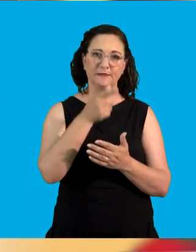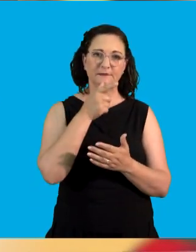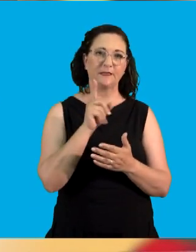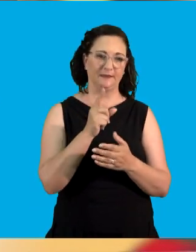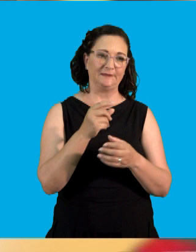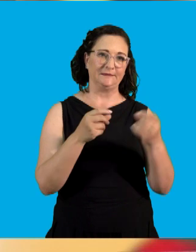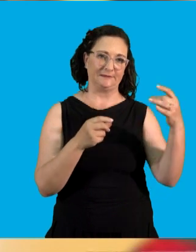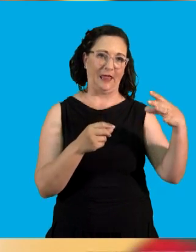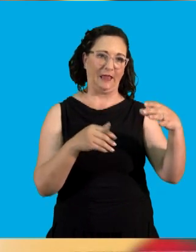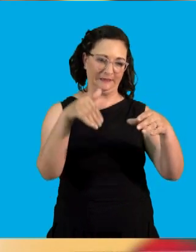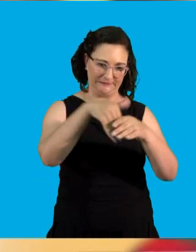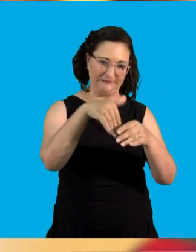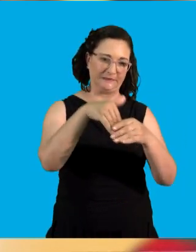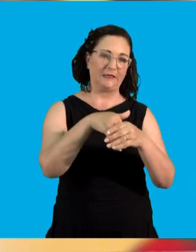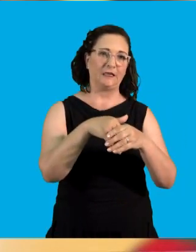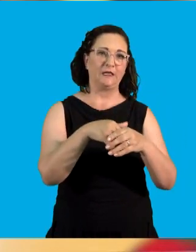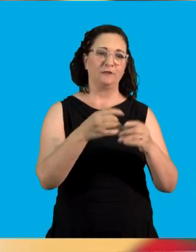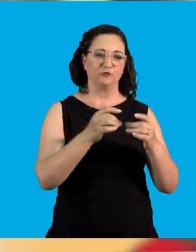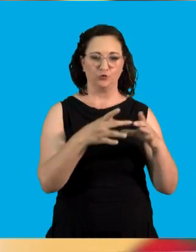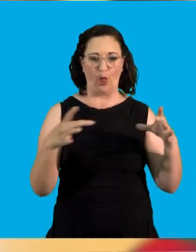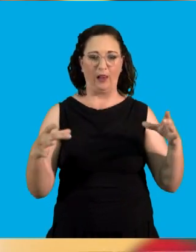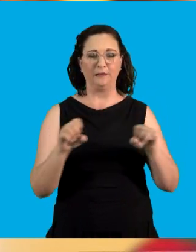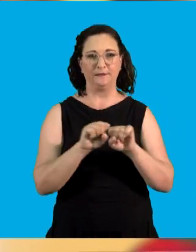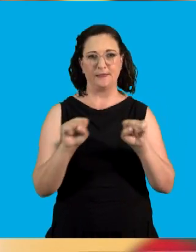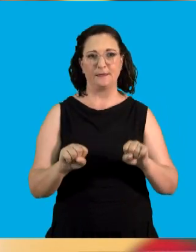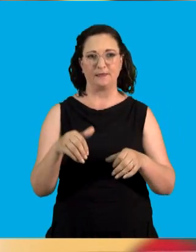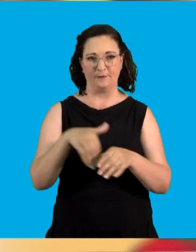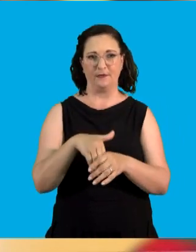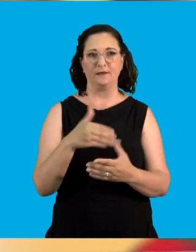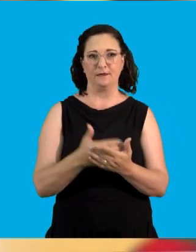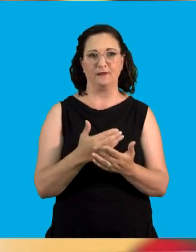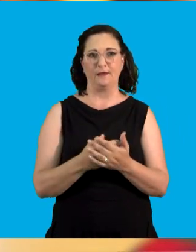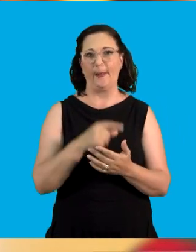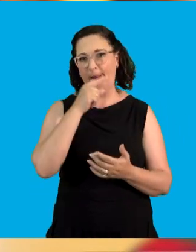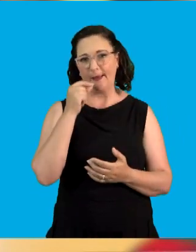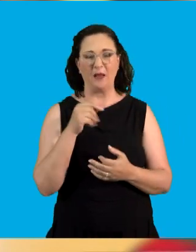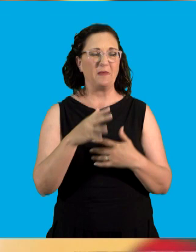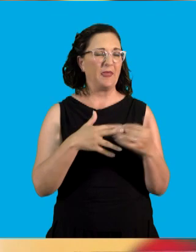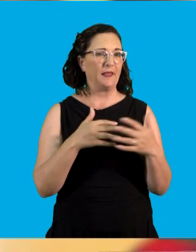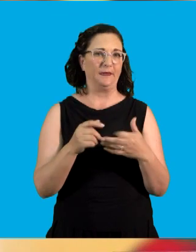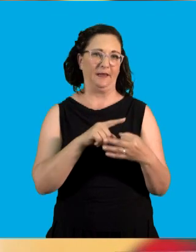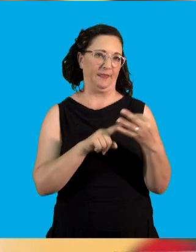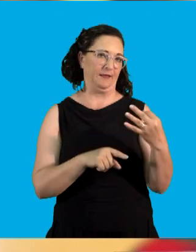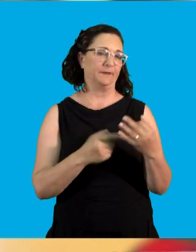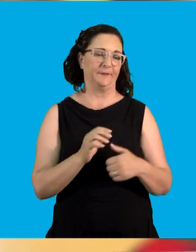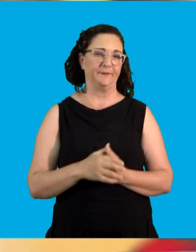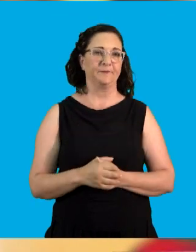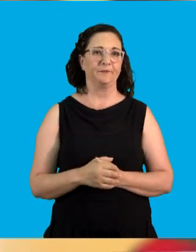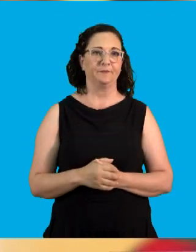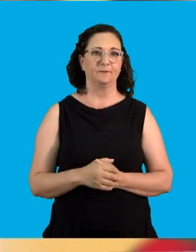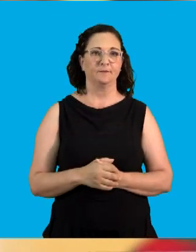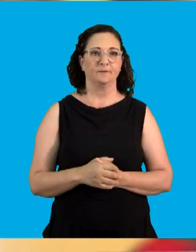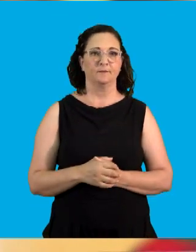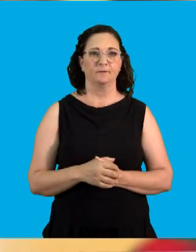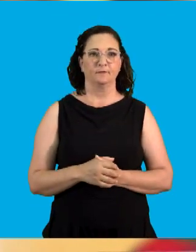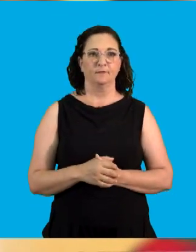sun because the sun is part of our solar system. So it consists of those parts. So you can name any of the 3 that I've mentioned.